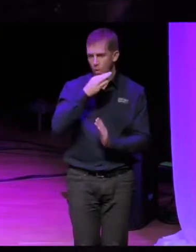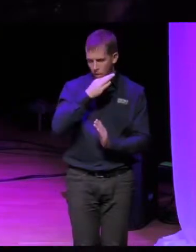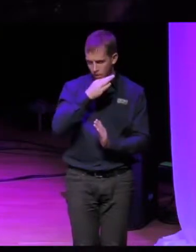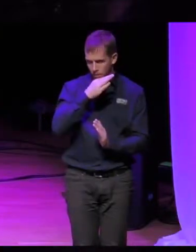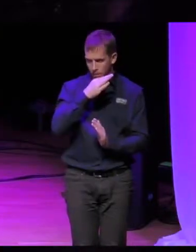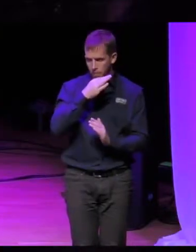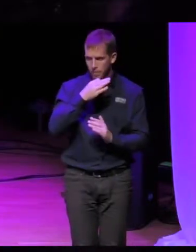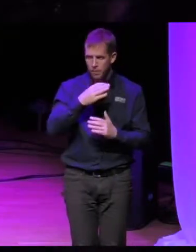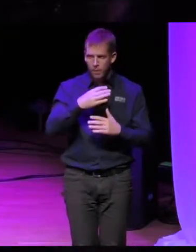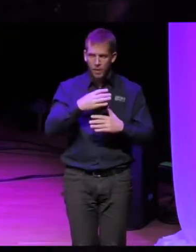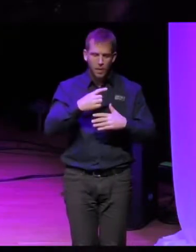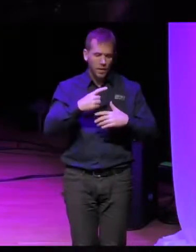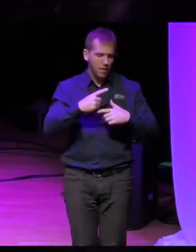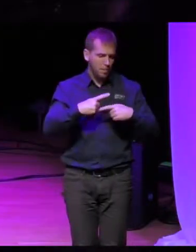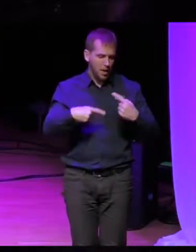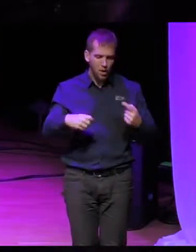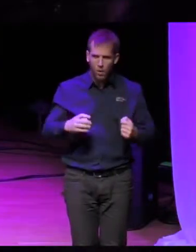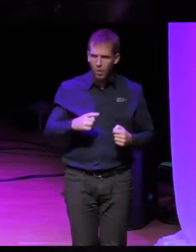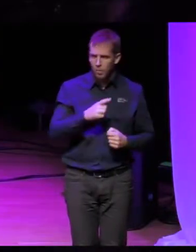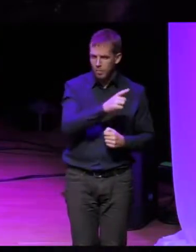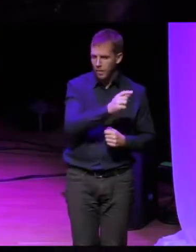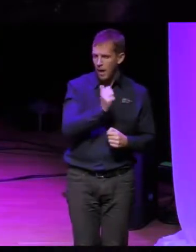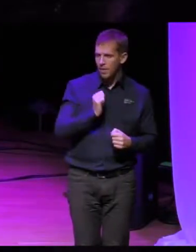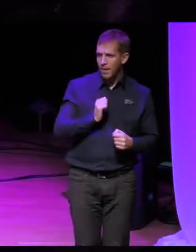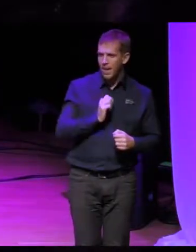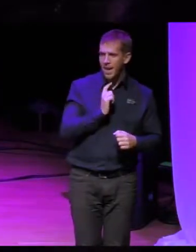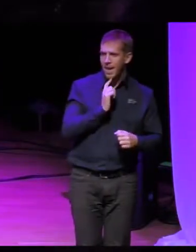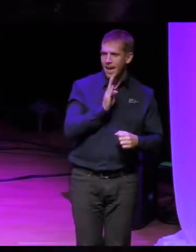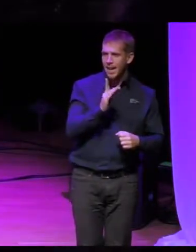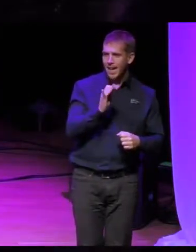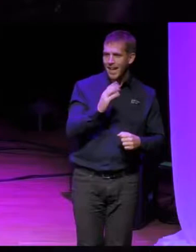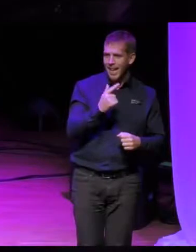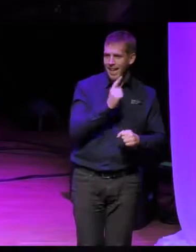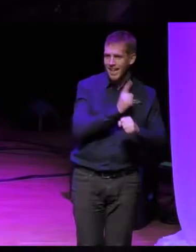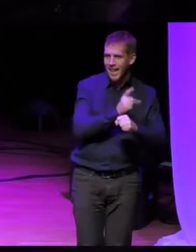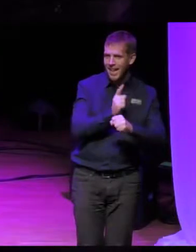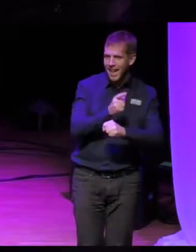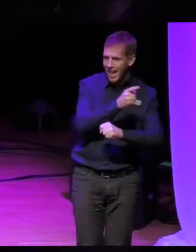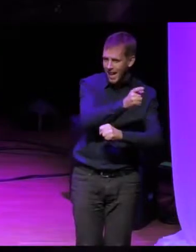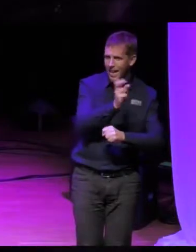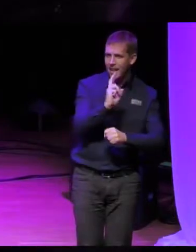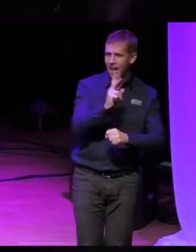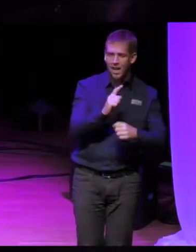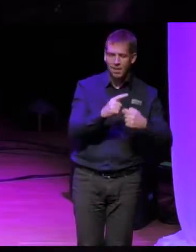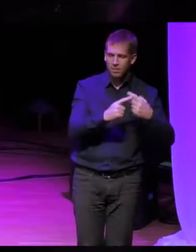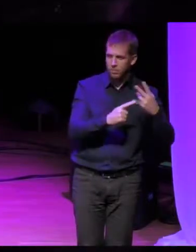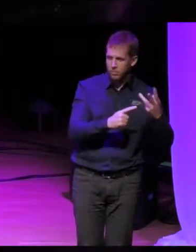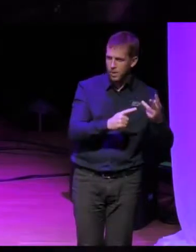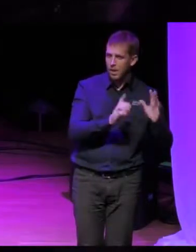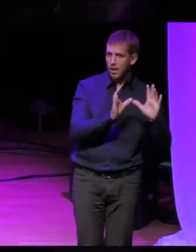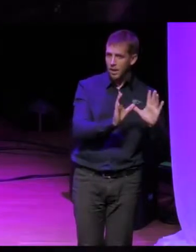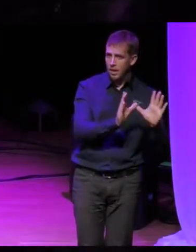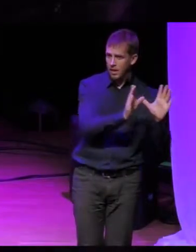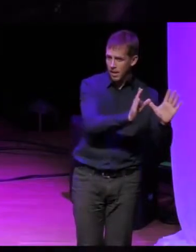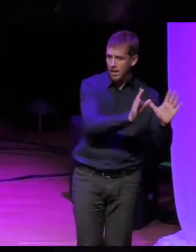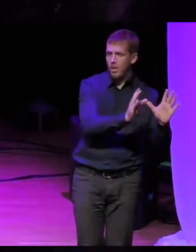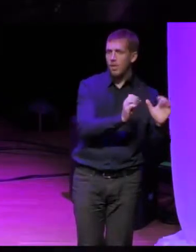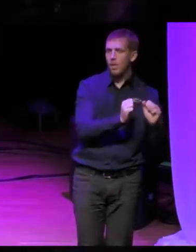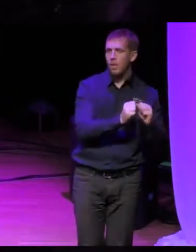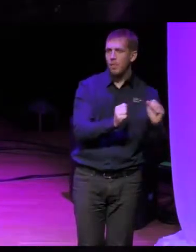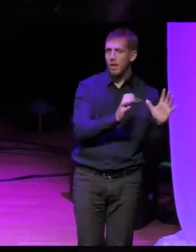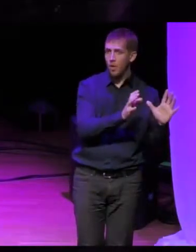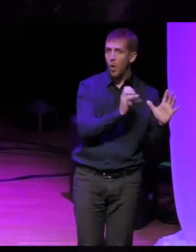done through a statute or through an executive action, such as an executive order, that government policy or